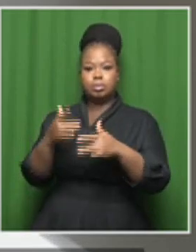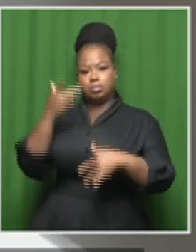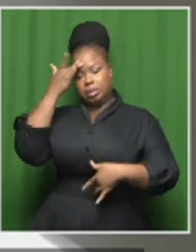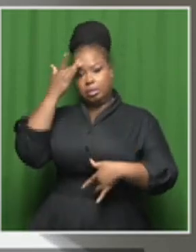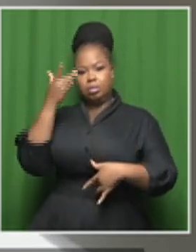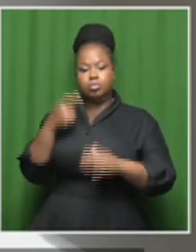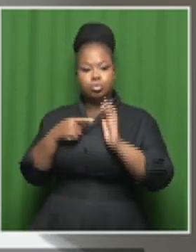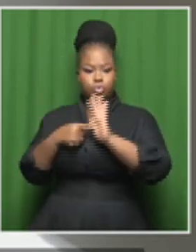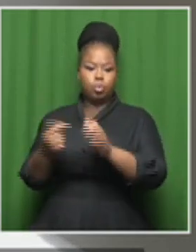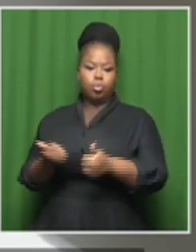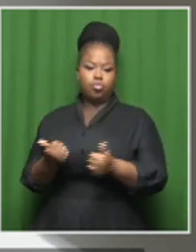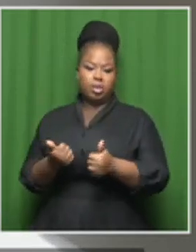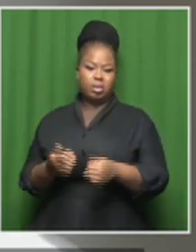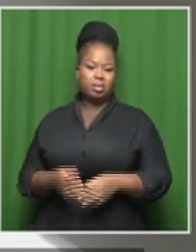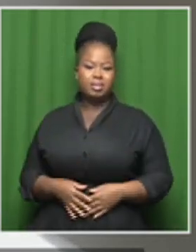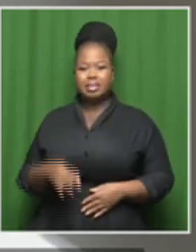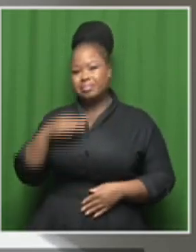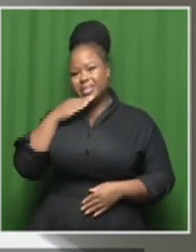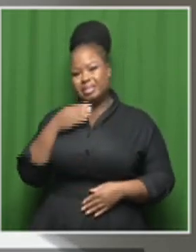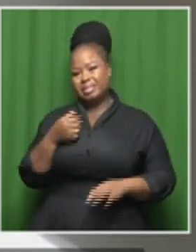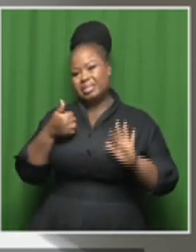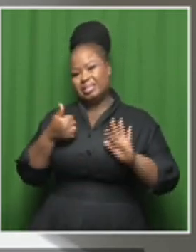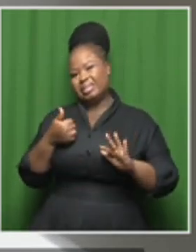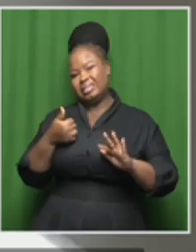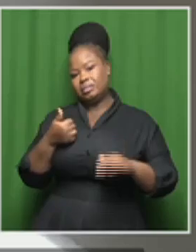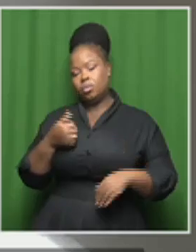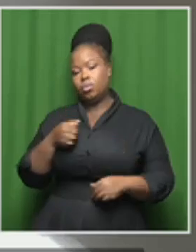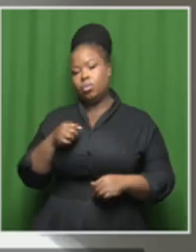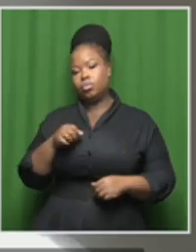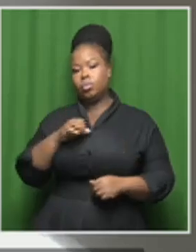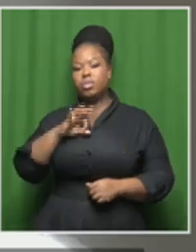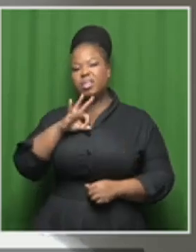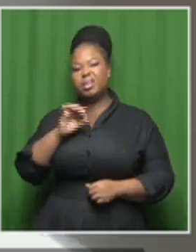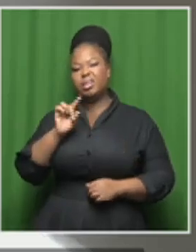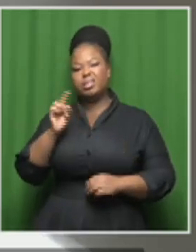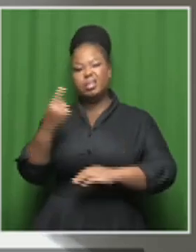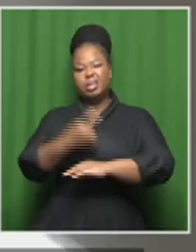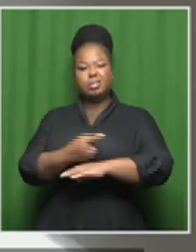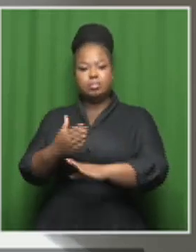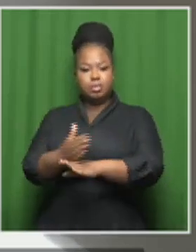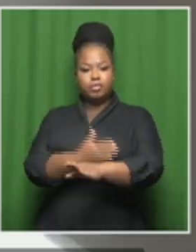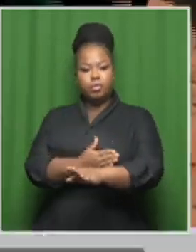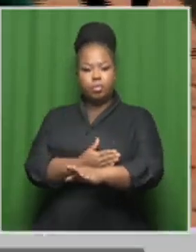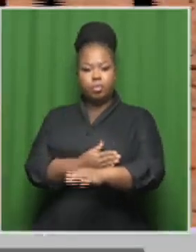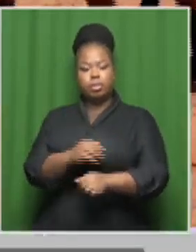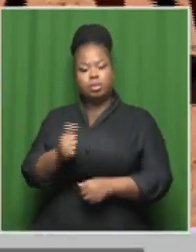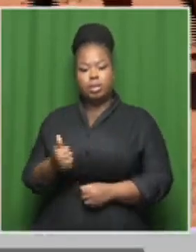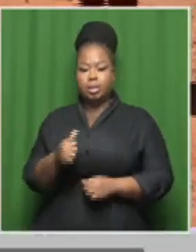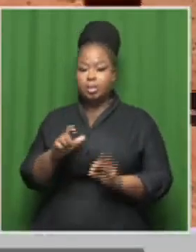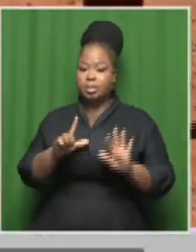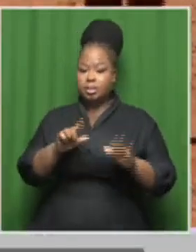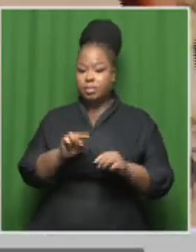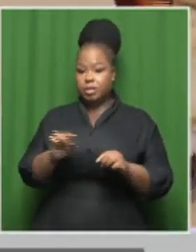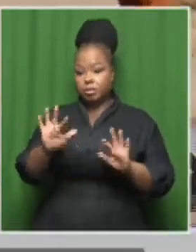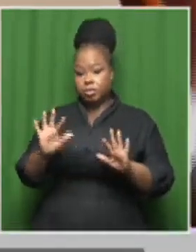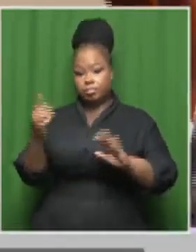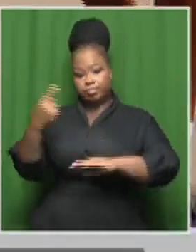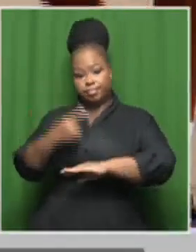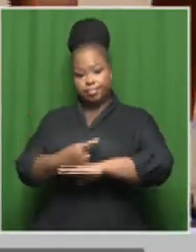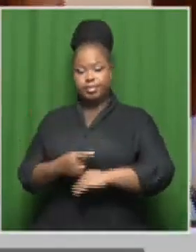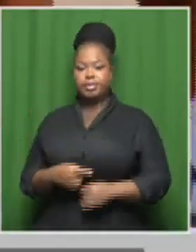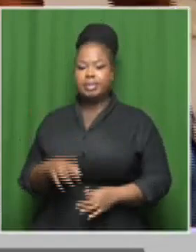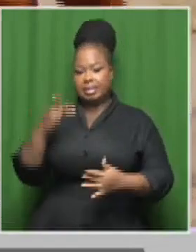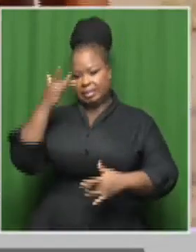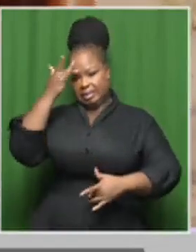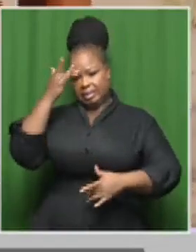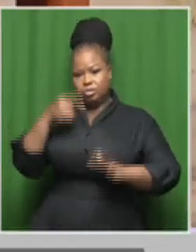been infected at least 3 days prior to that. And then over the next 7 to 10 days, the